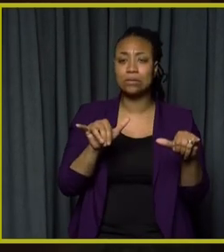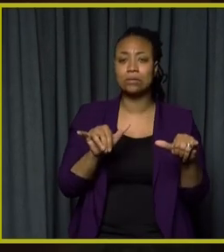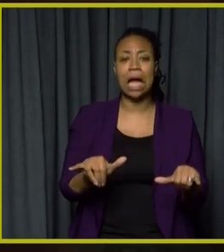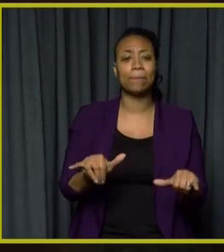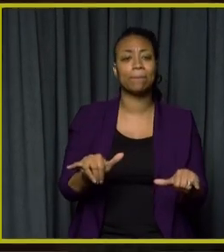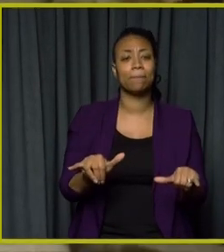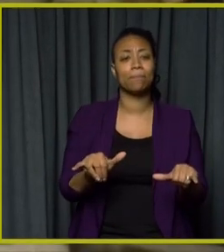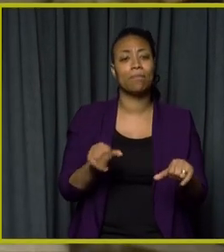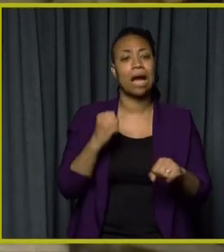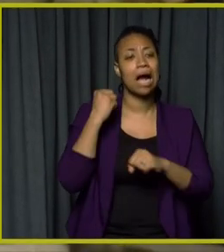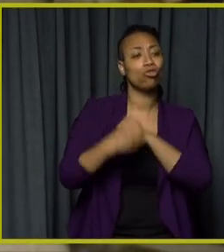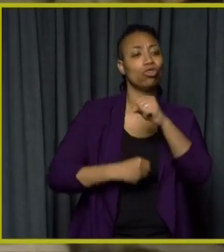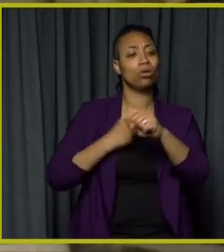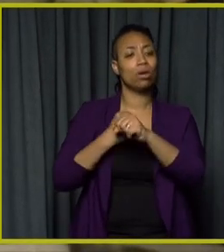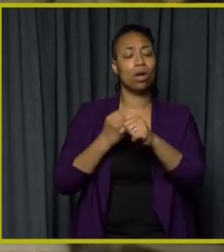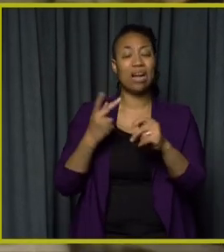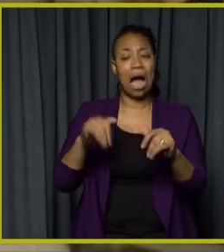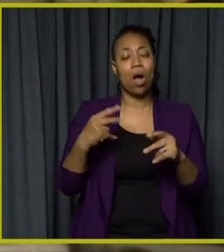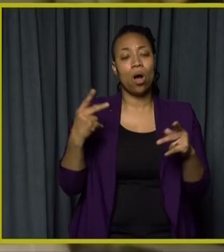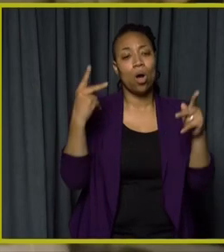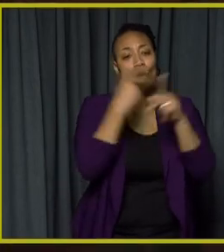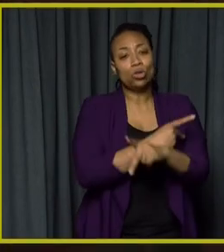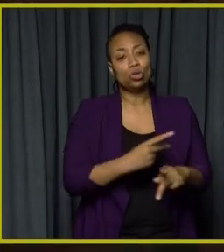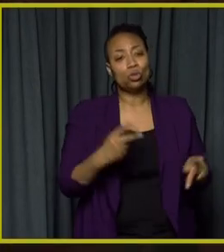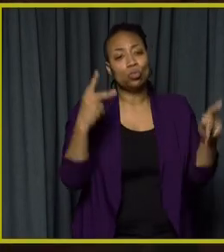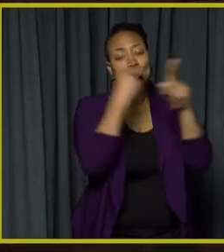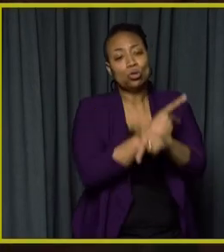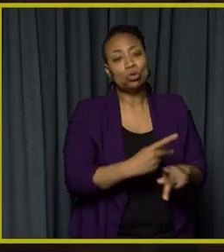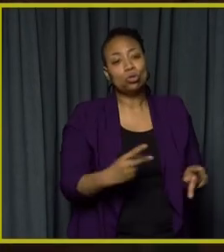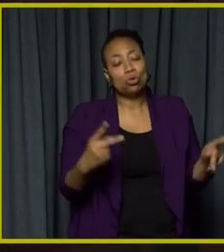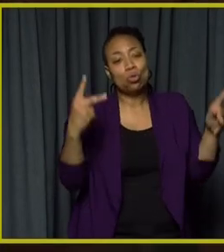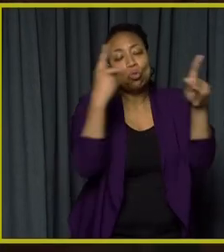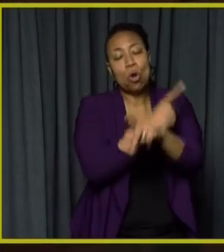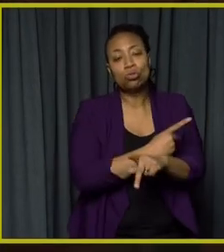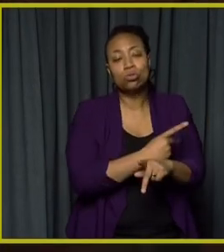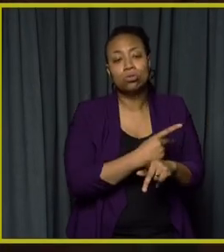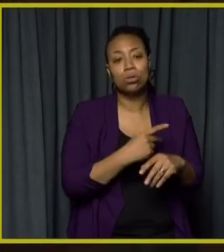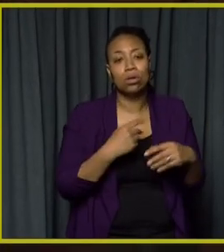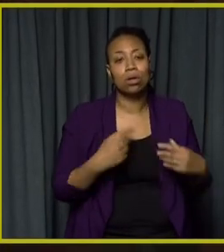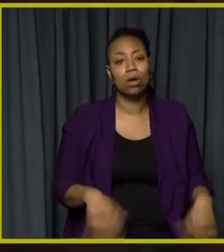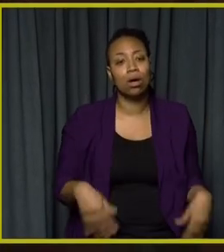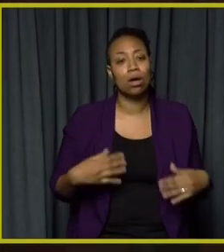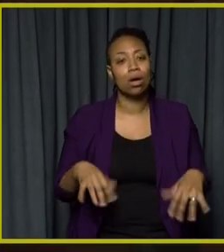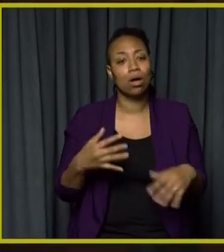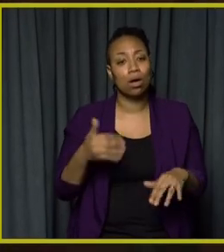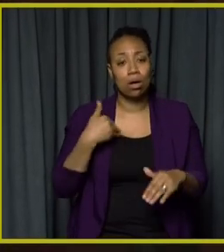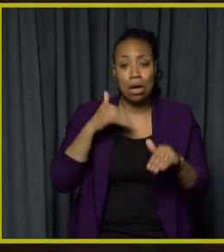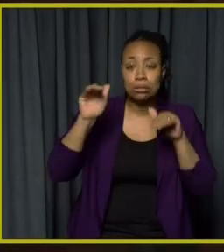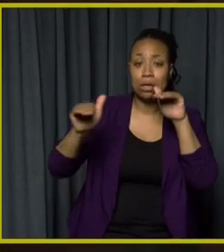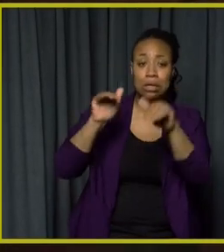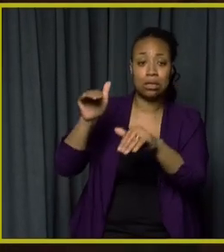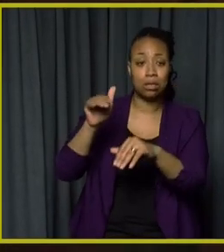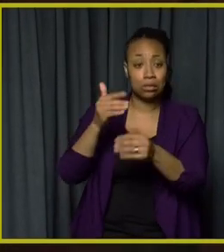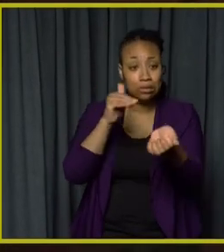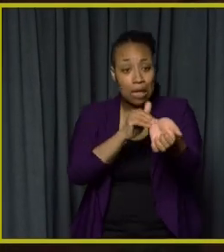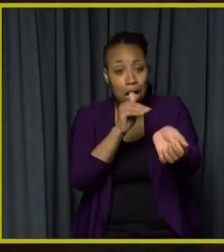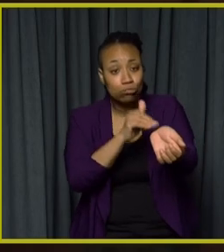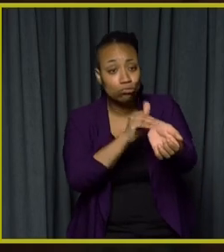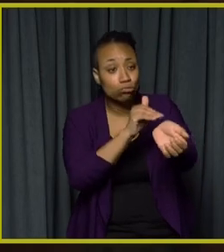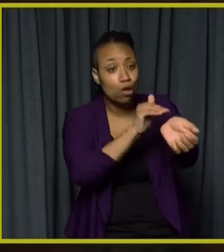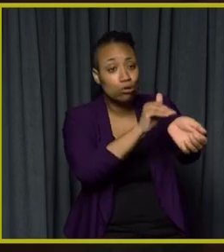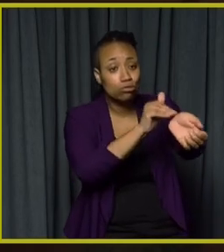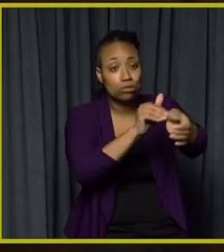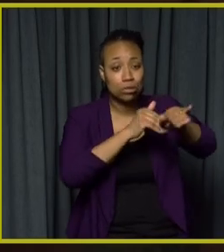ever been. See, it took me 7 years going to see doctor after doctor